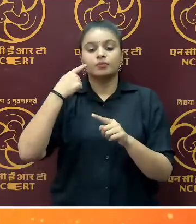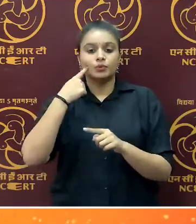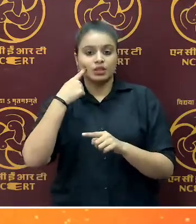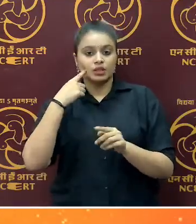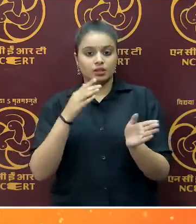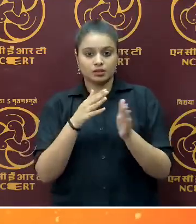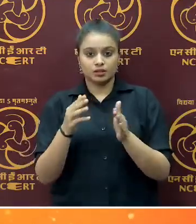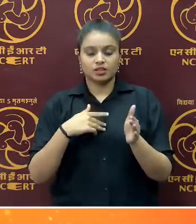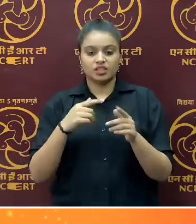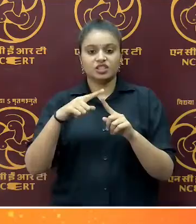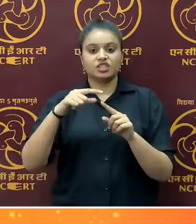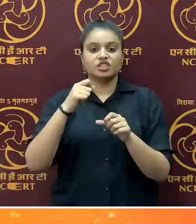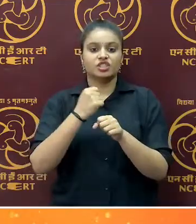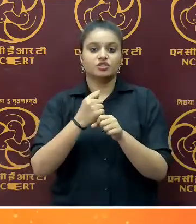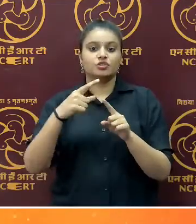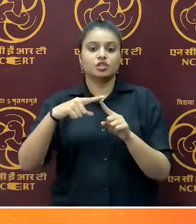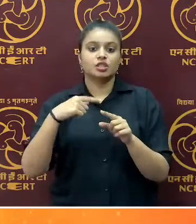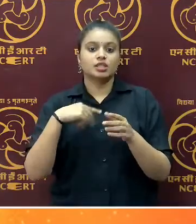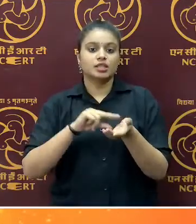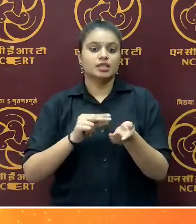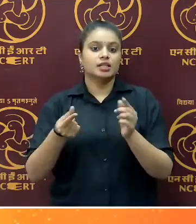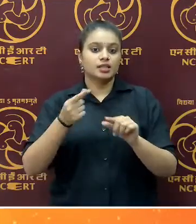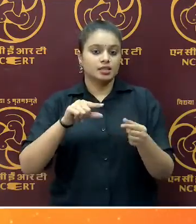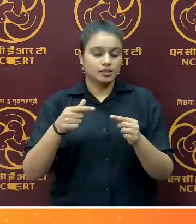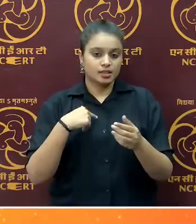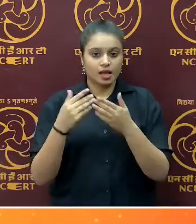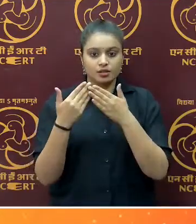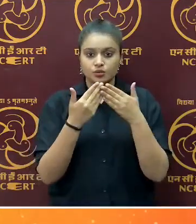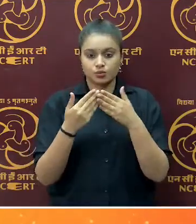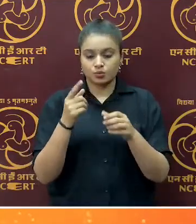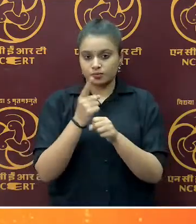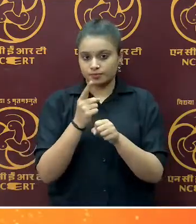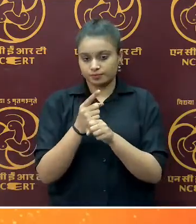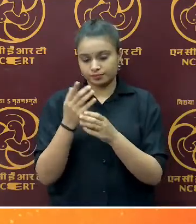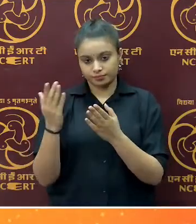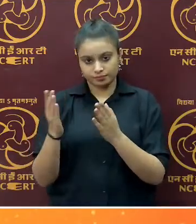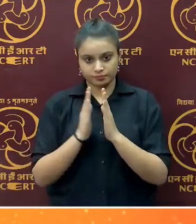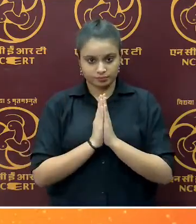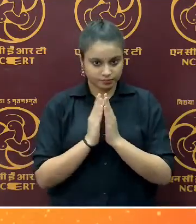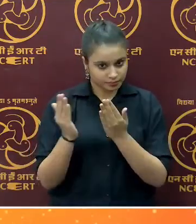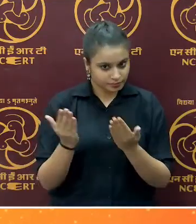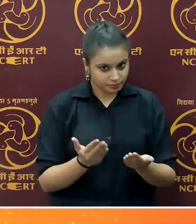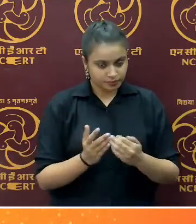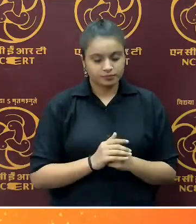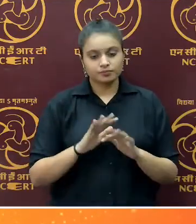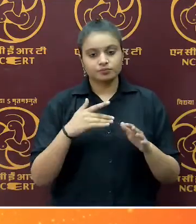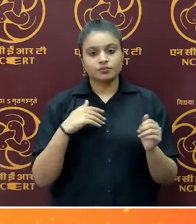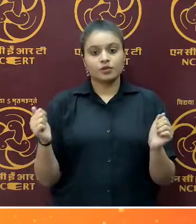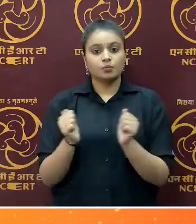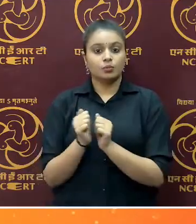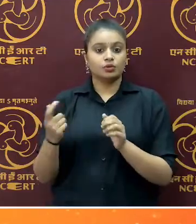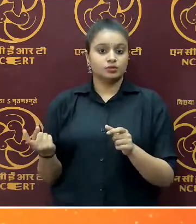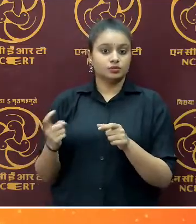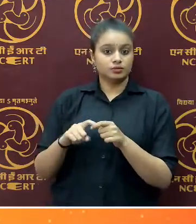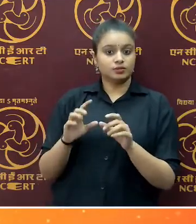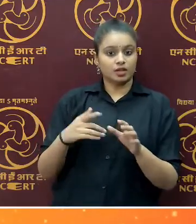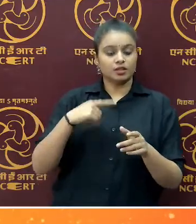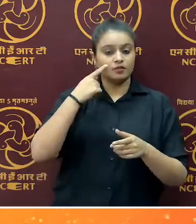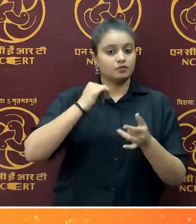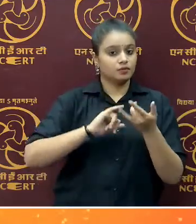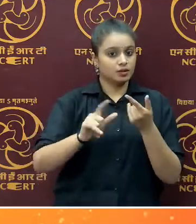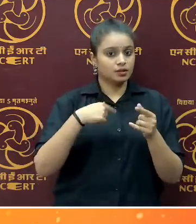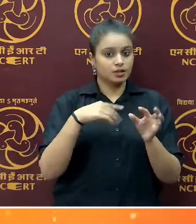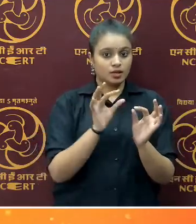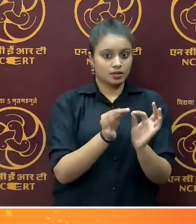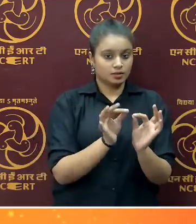Science from Bharati Public School, New Delhi. Ma'am, namaskar and very warm welcome to you. Thank you, ma'am. And we both are accompanied by our Indian Sign